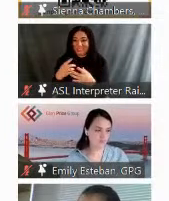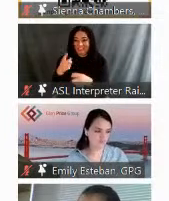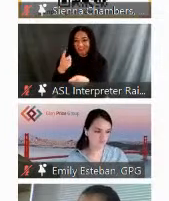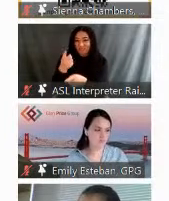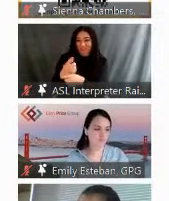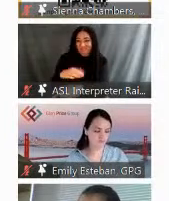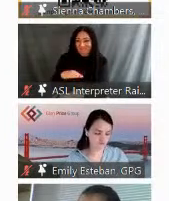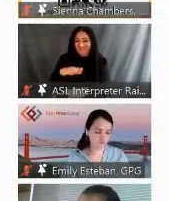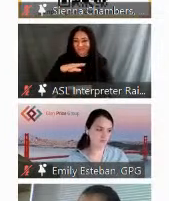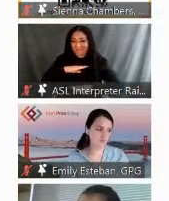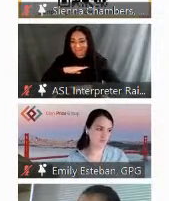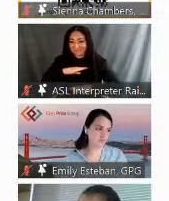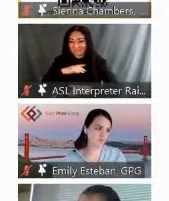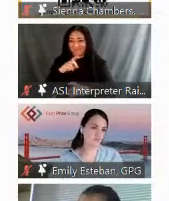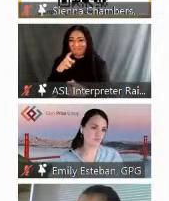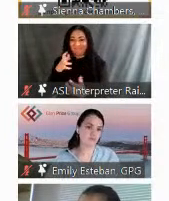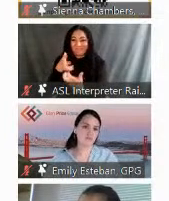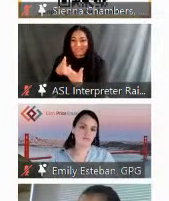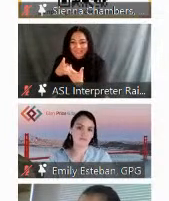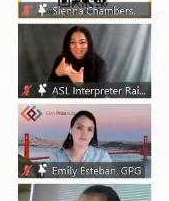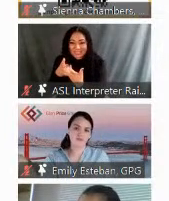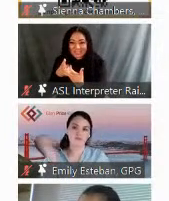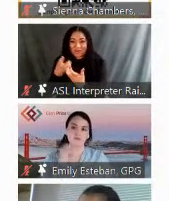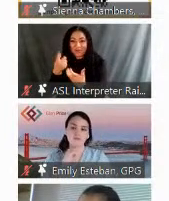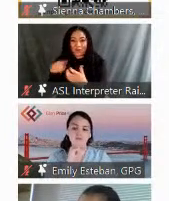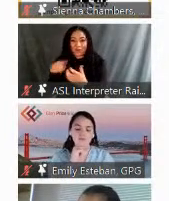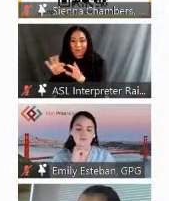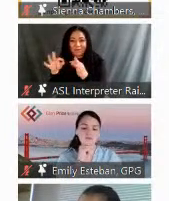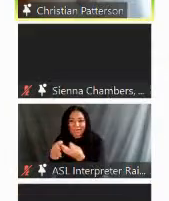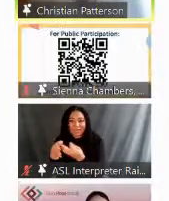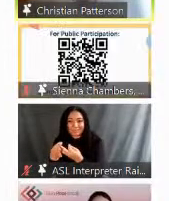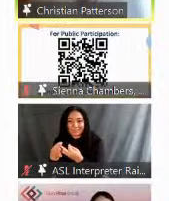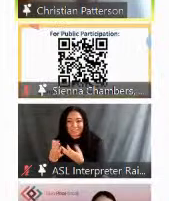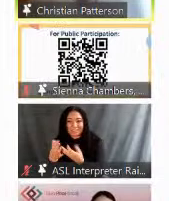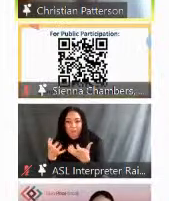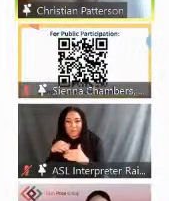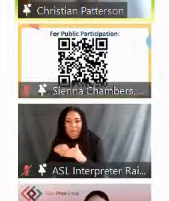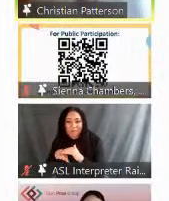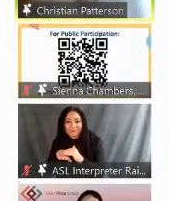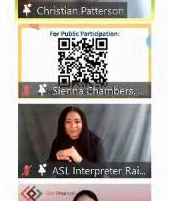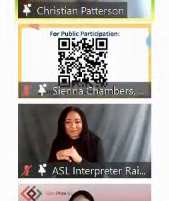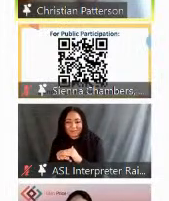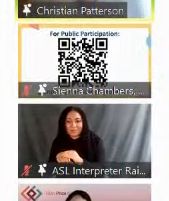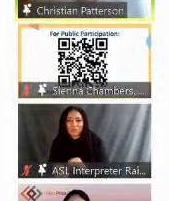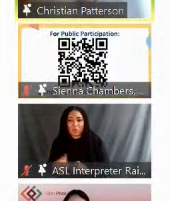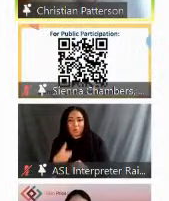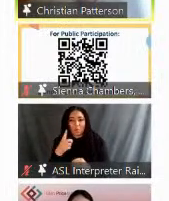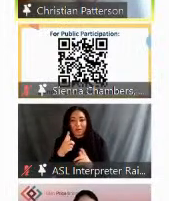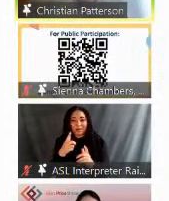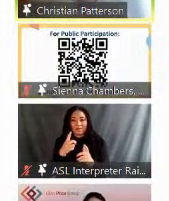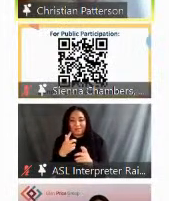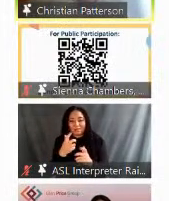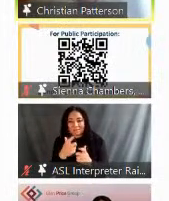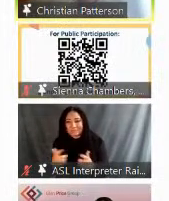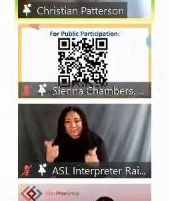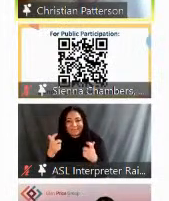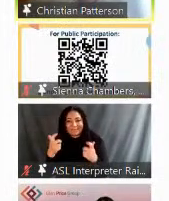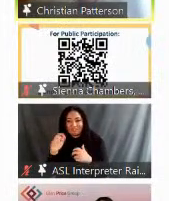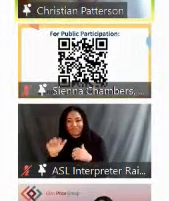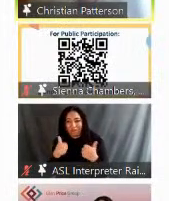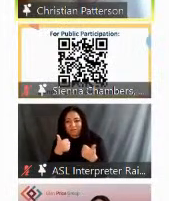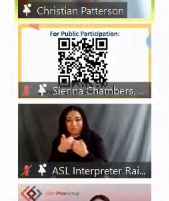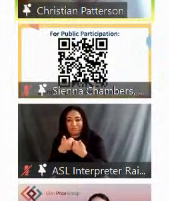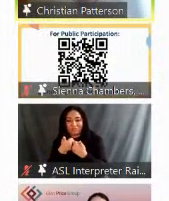access them. And so I think one of the biggest challenges that as organizations seeking